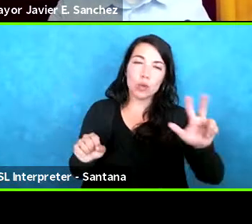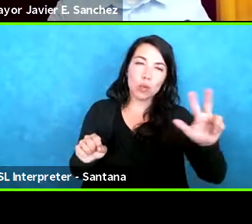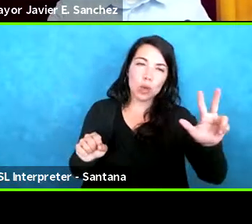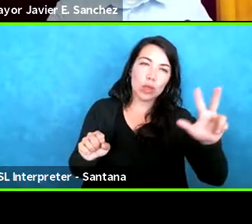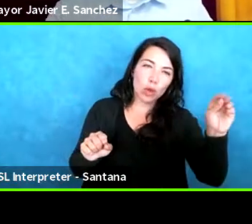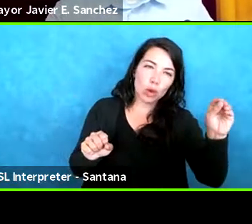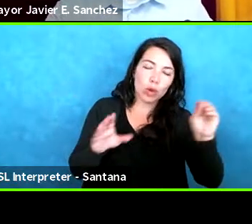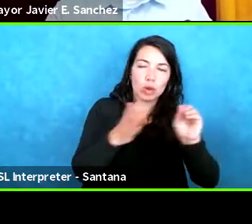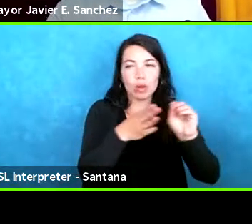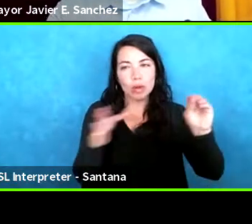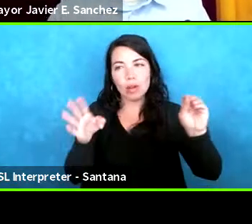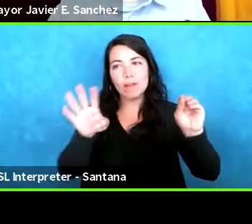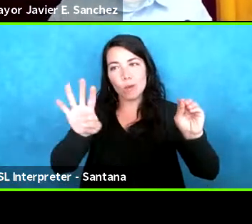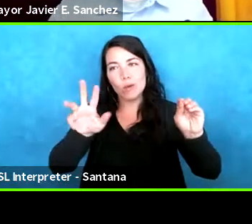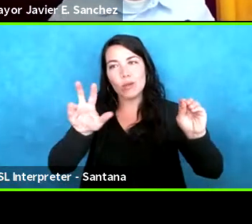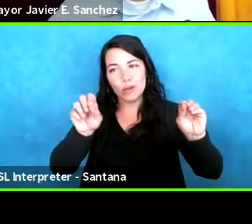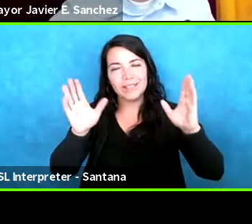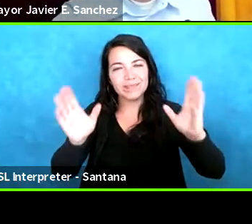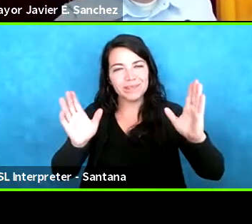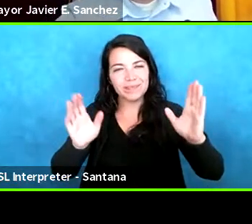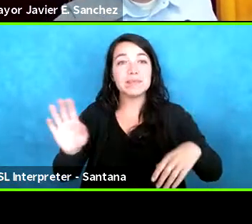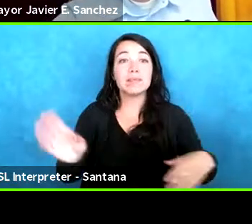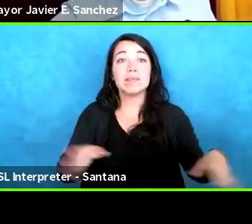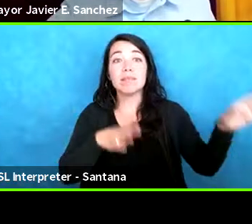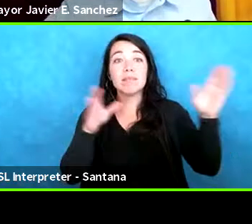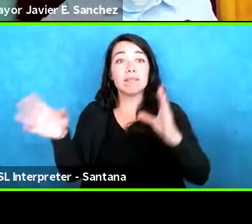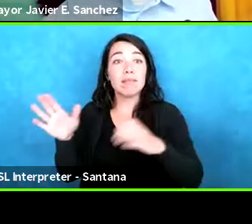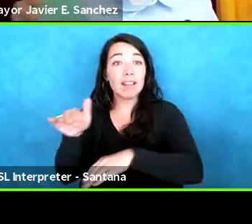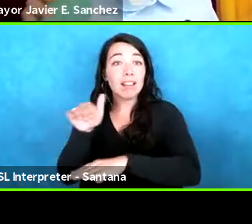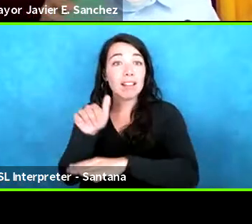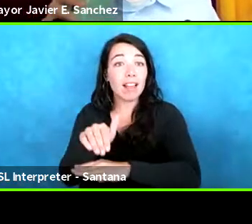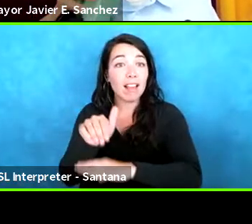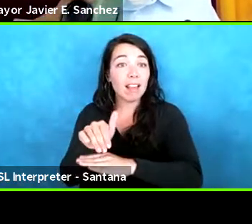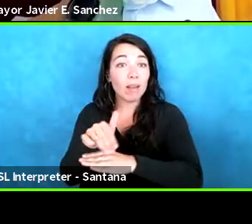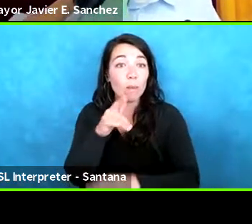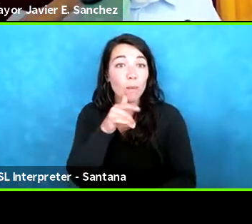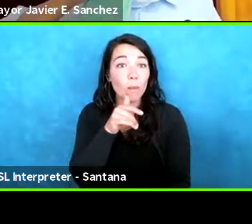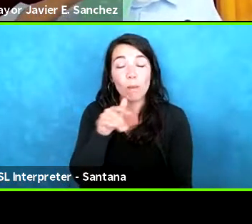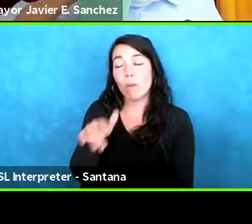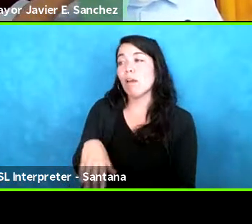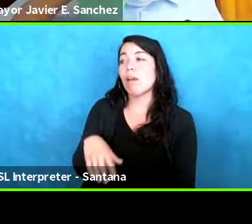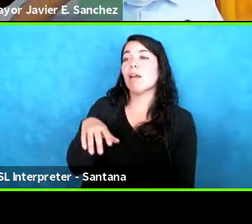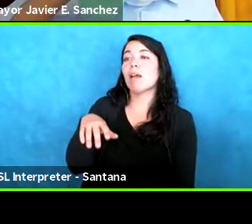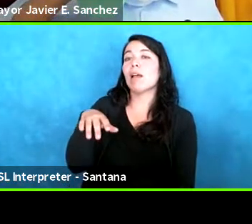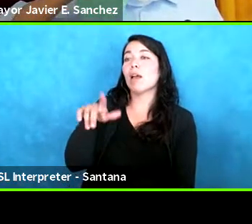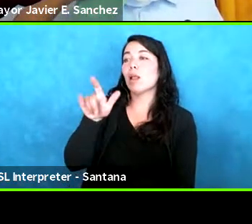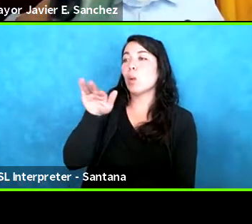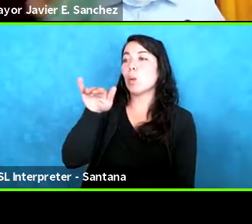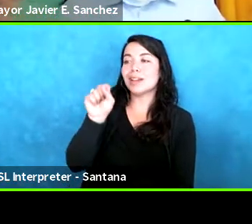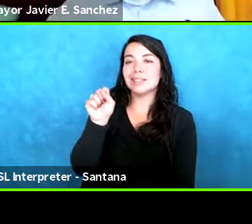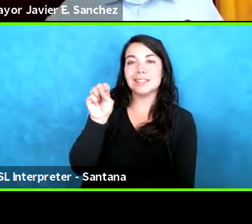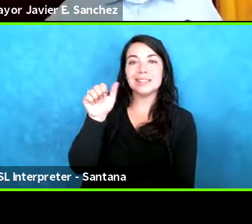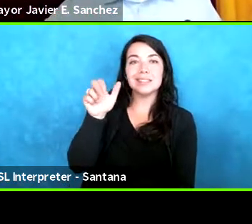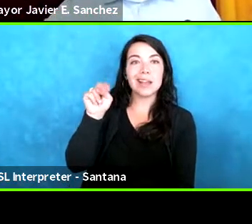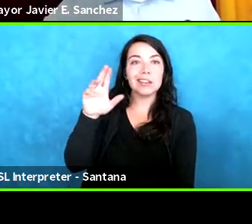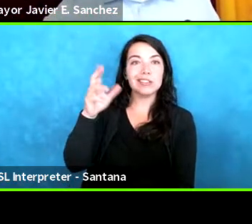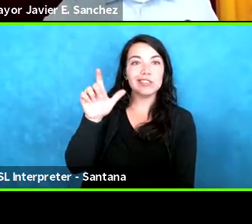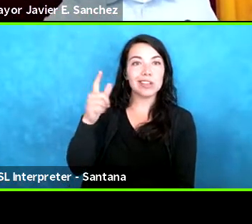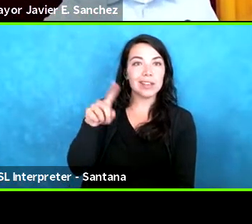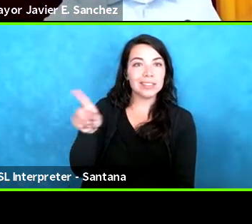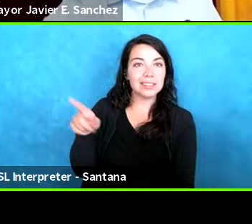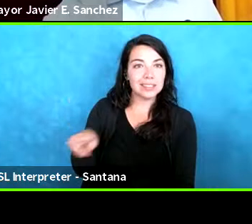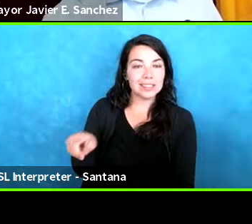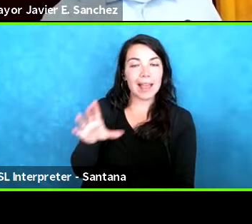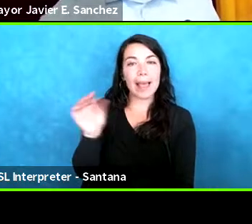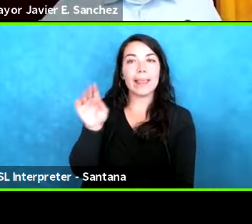And to bring in the night will be the Blue Ventures, Luis Sanchez and the Blue Ventures, commencing at 5:30 to 8